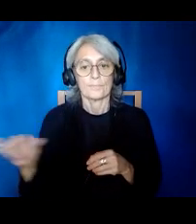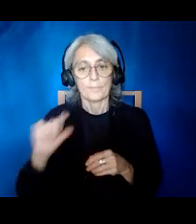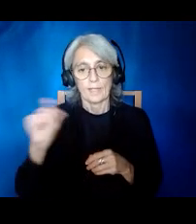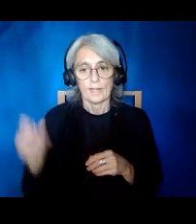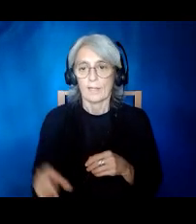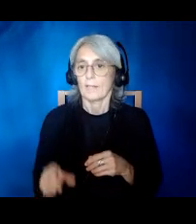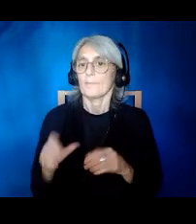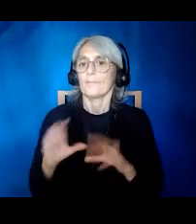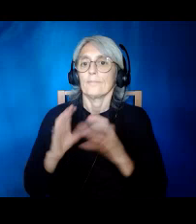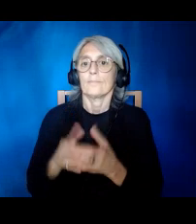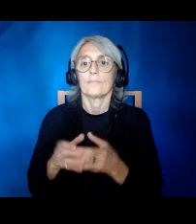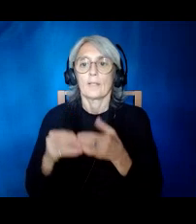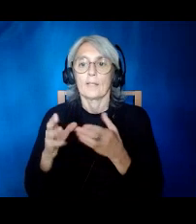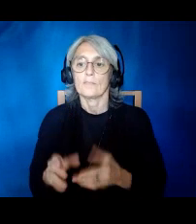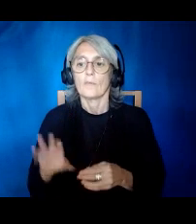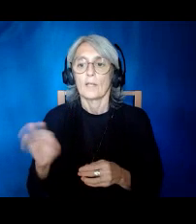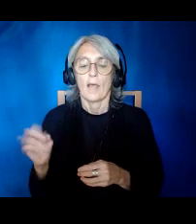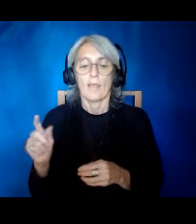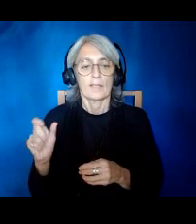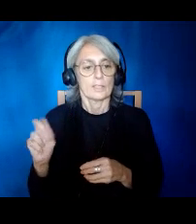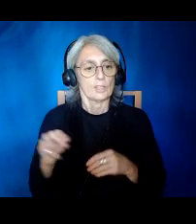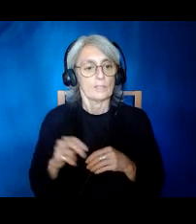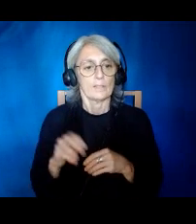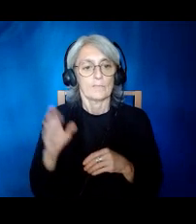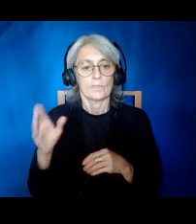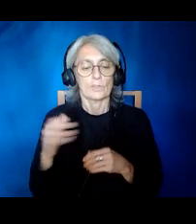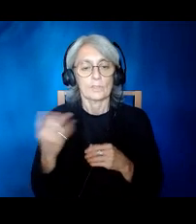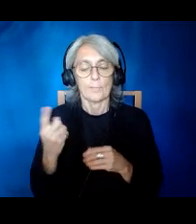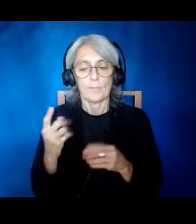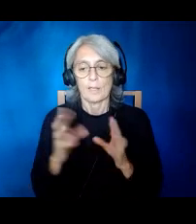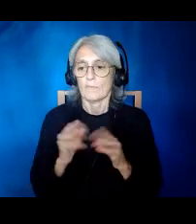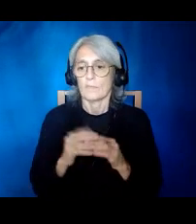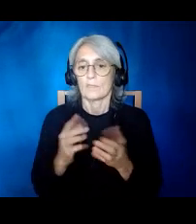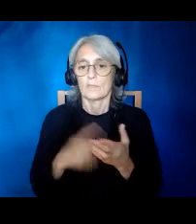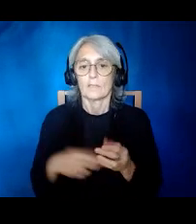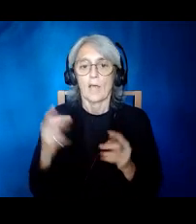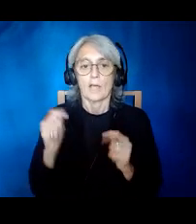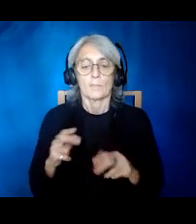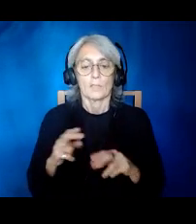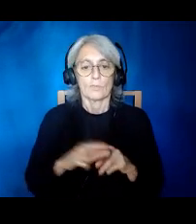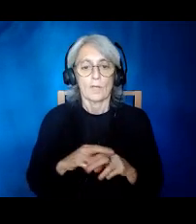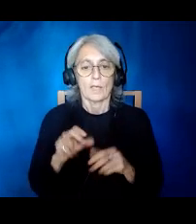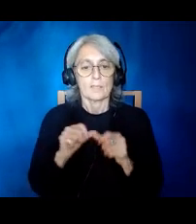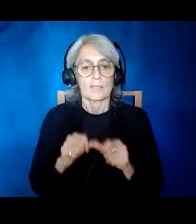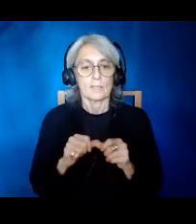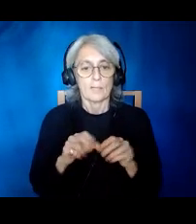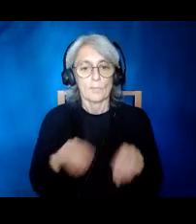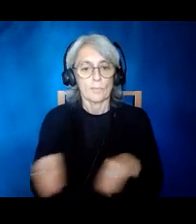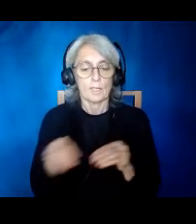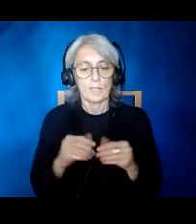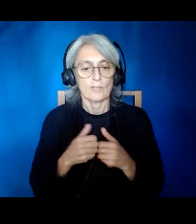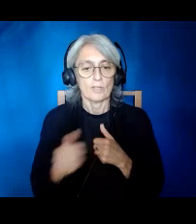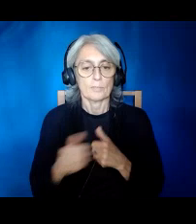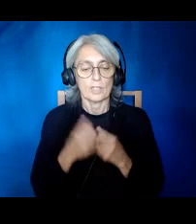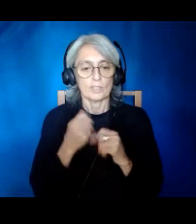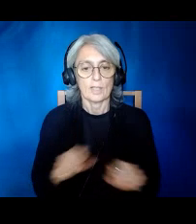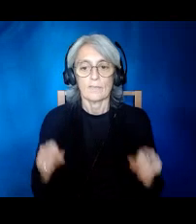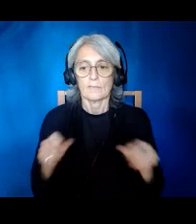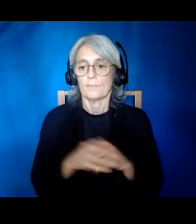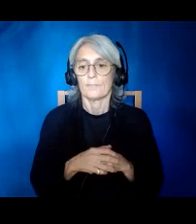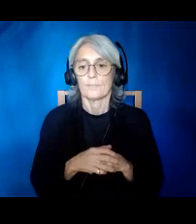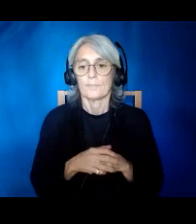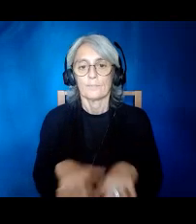for the 9th edition Sea Future Conference to discuss high-speed rail, sustainable mobility, and transportation safety. This conference was